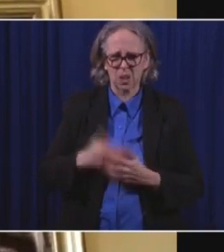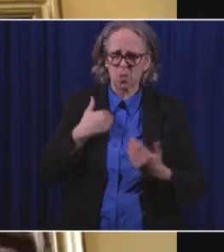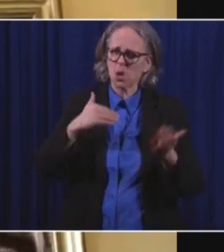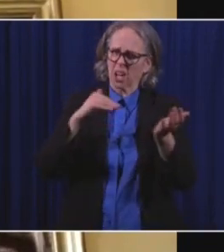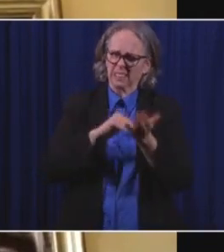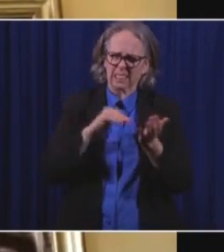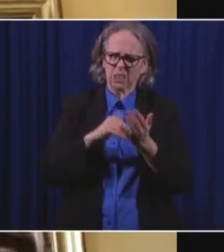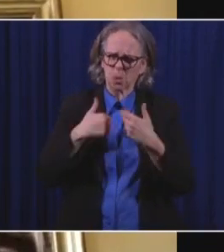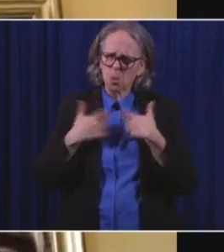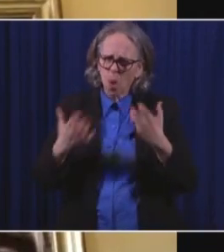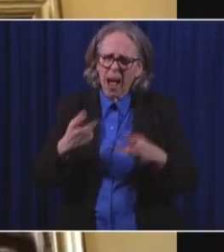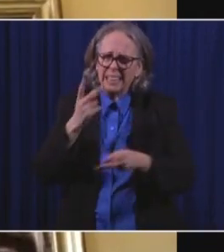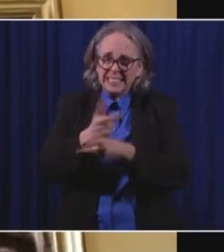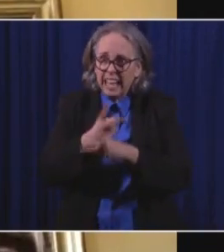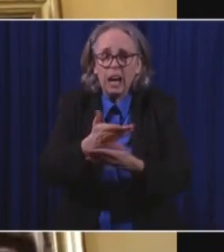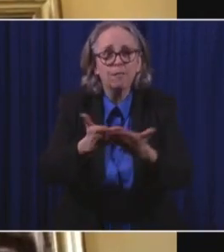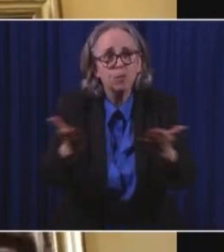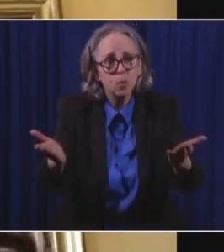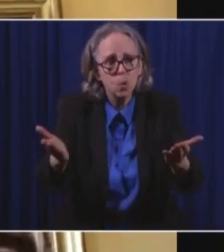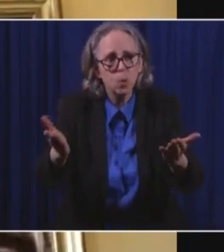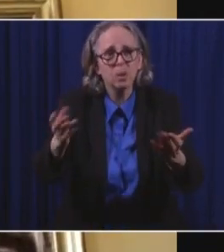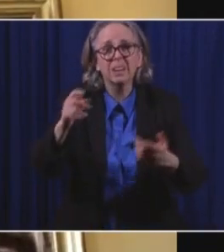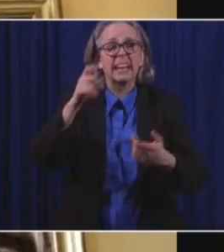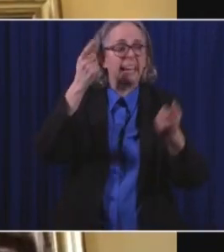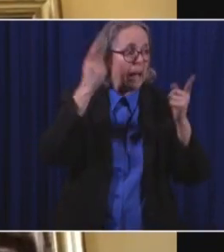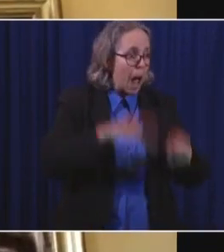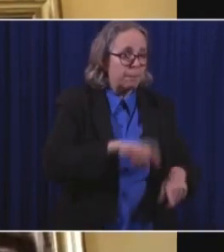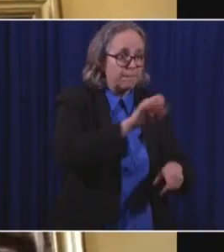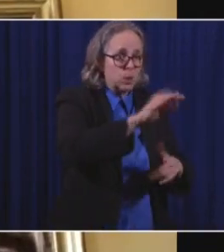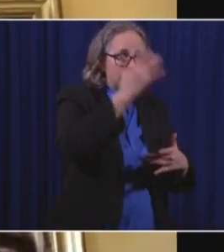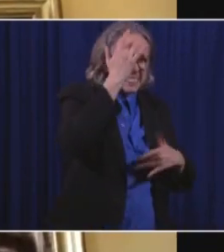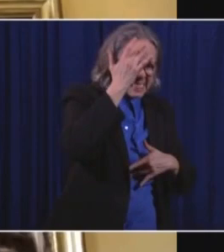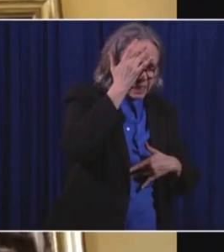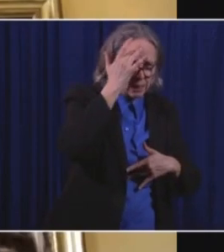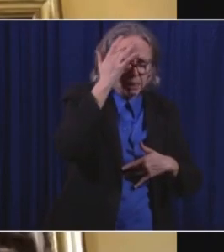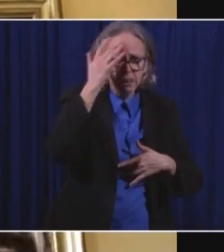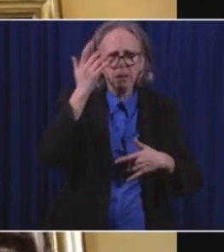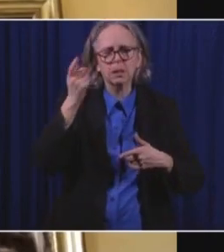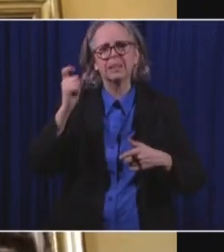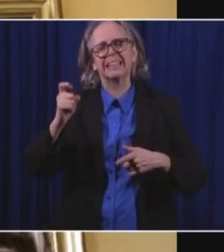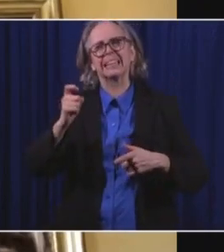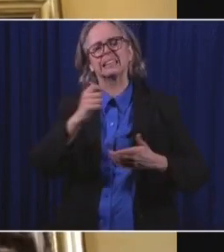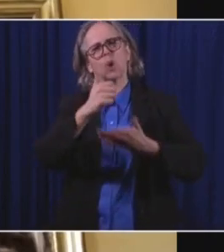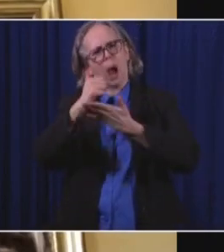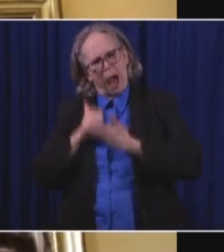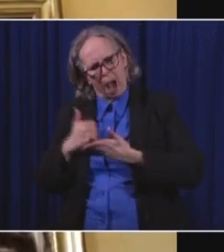us to help you avoid getting ill to begin with and help to eliminate the spread.